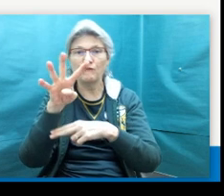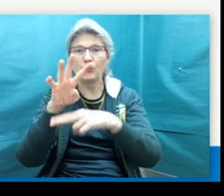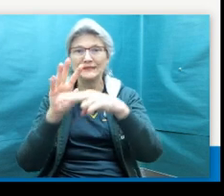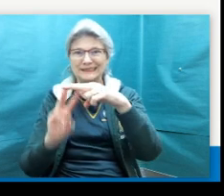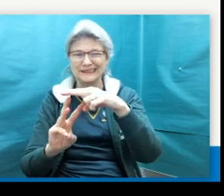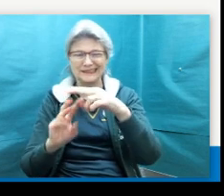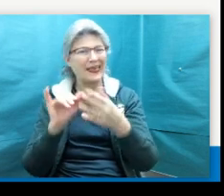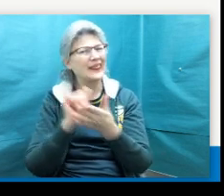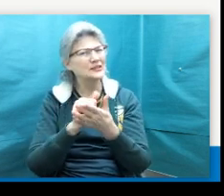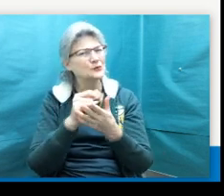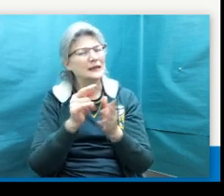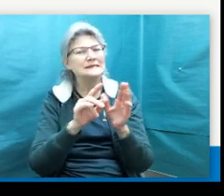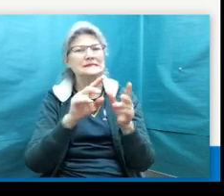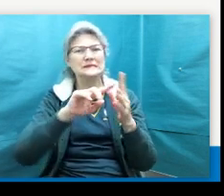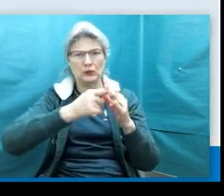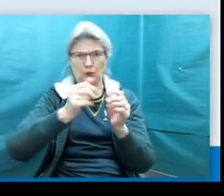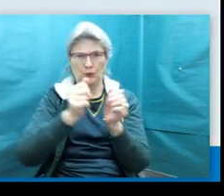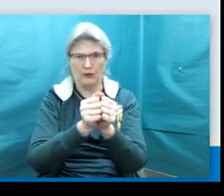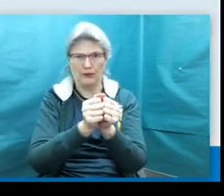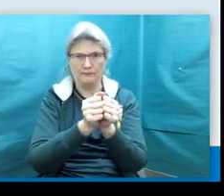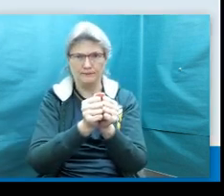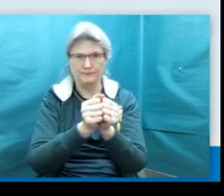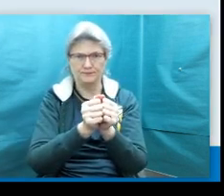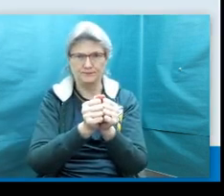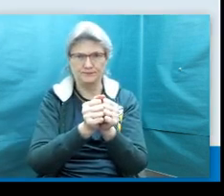3 and 4/6 because that's what they started with.